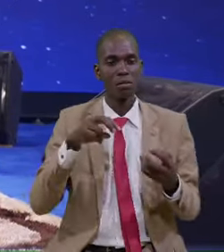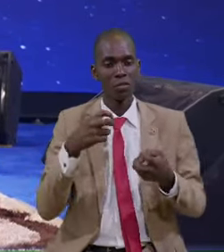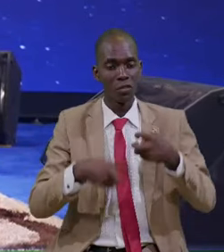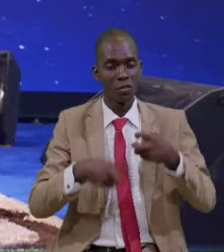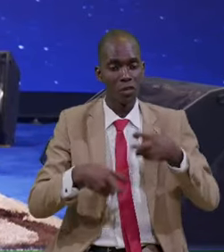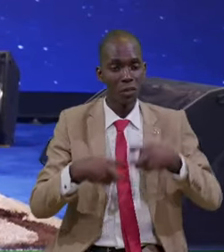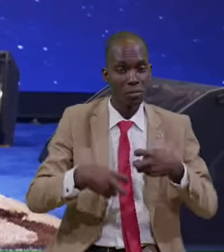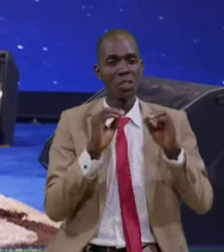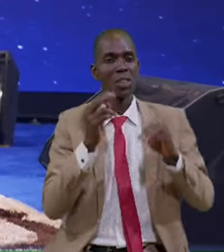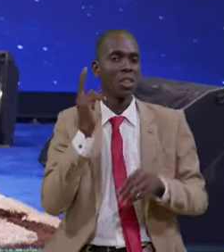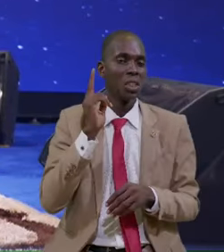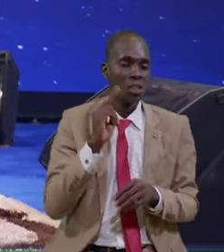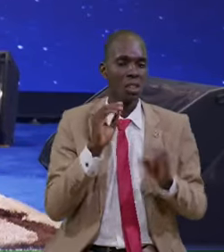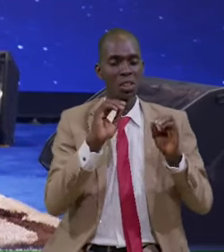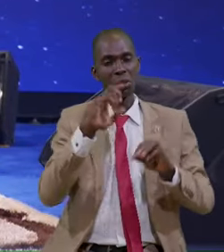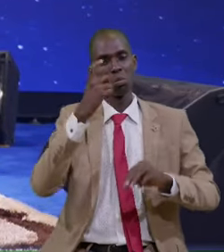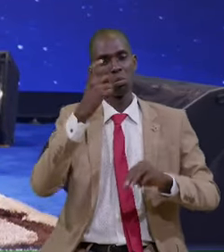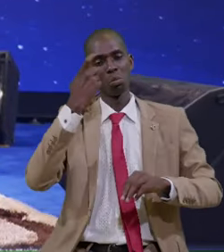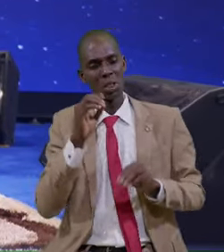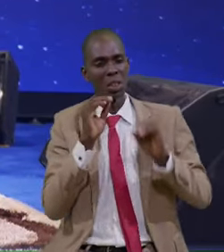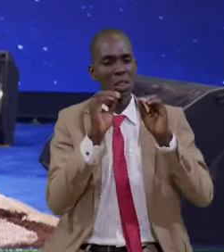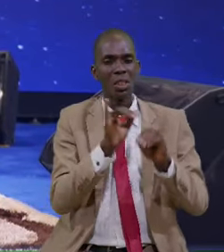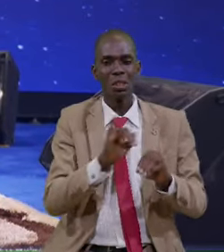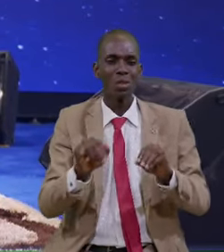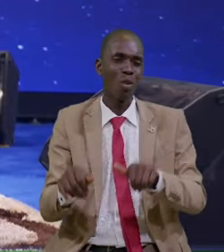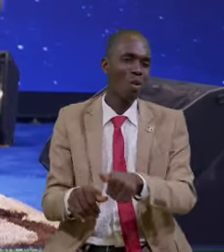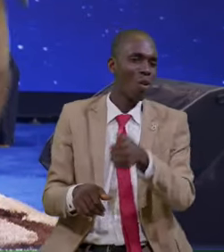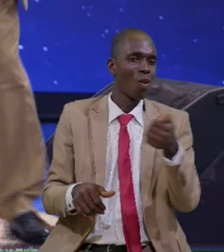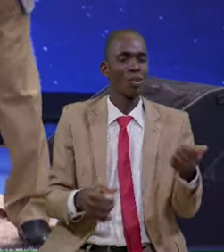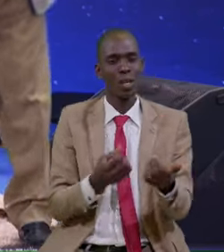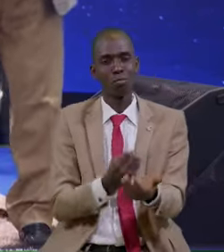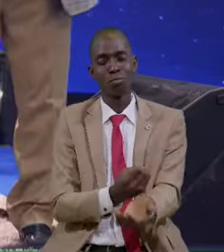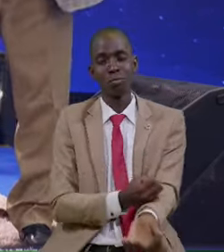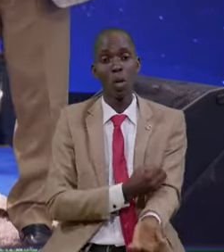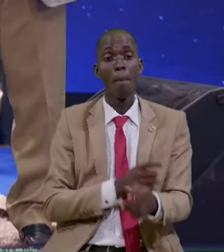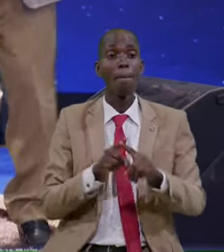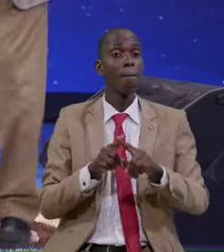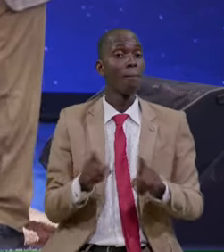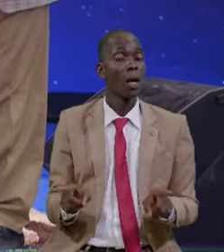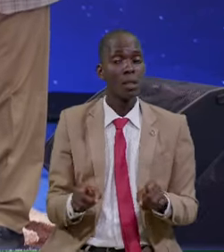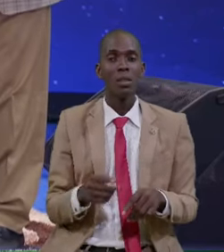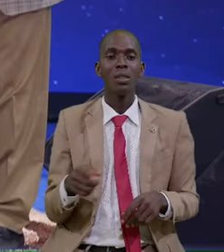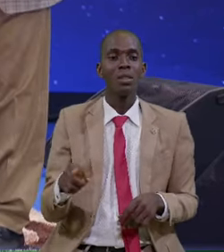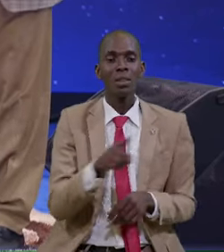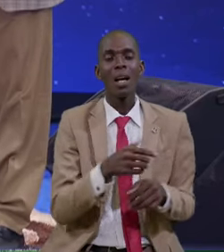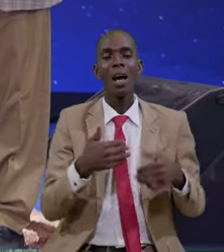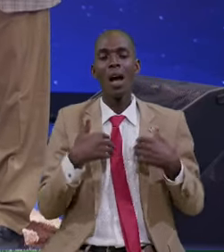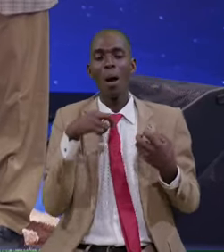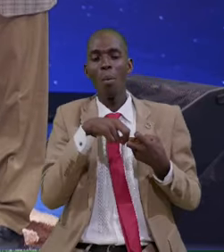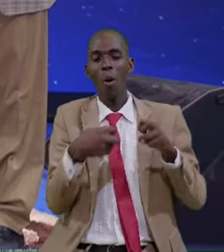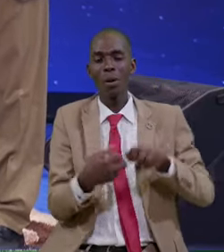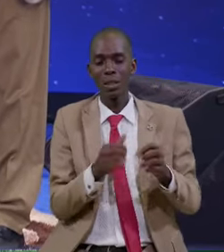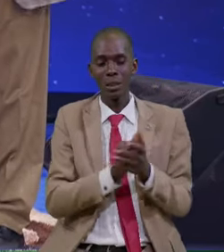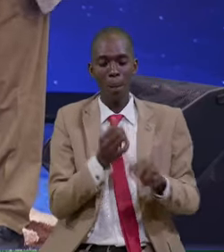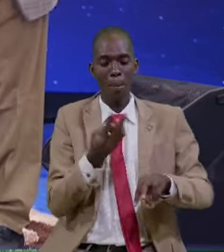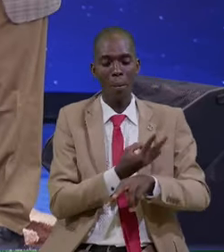they're teaching government, they're already teaching all those other subjects, but they have problems that maths cannot